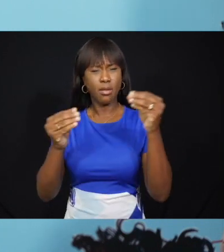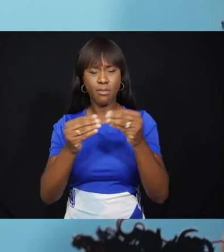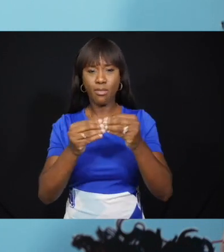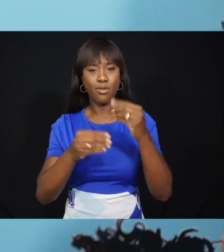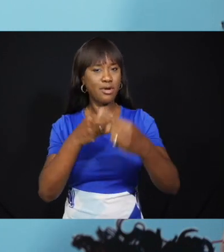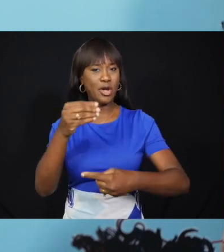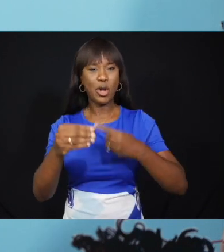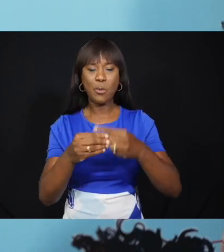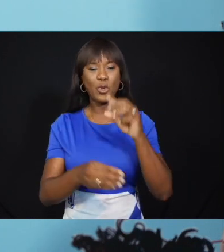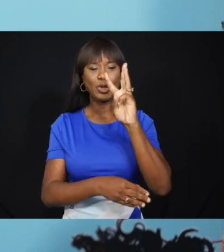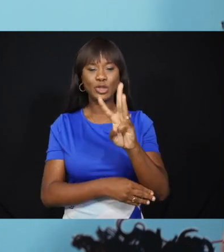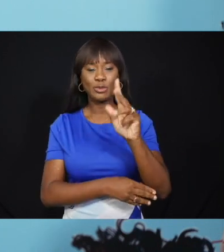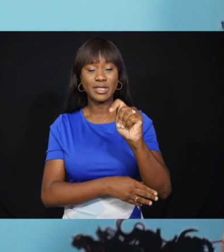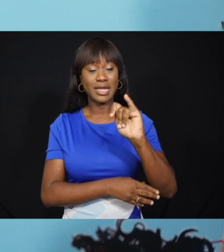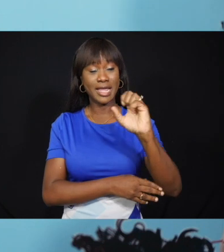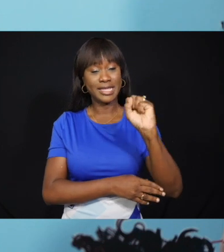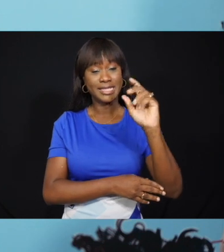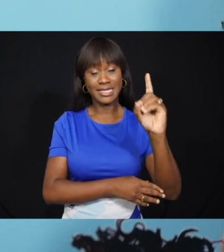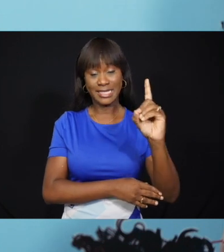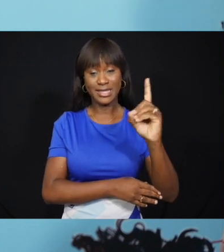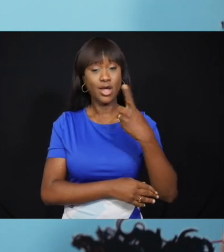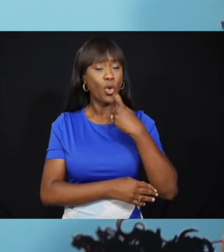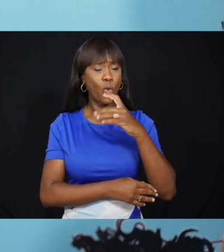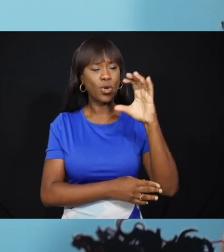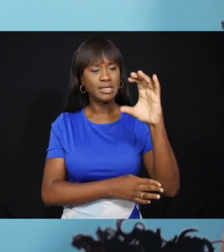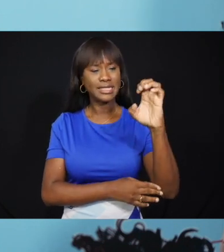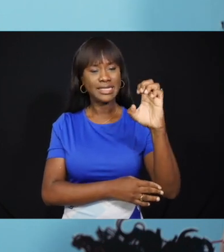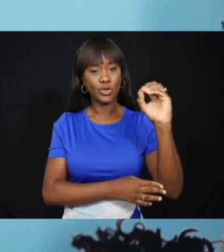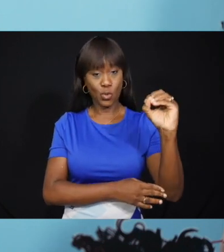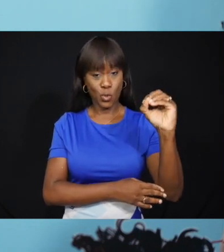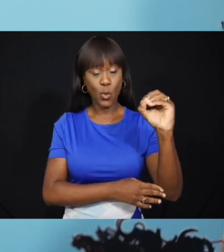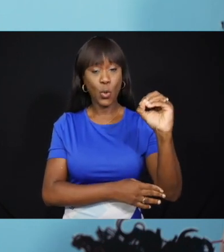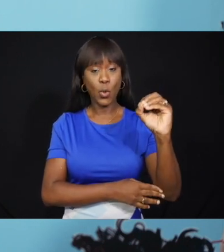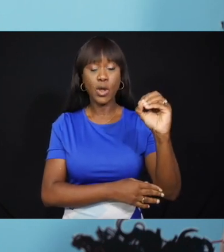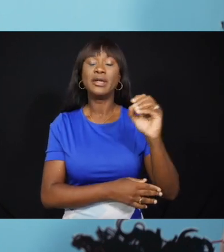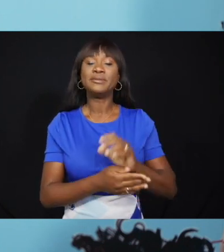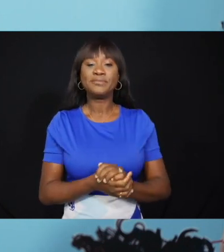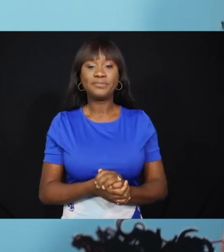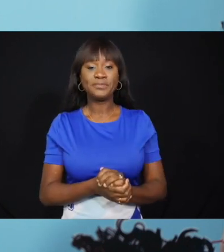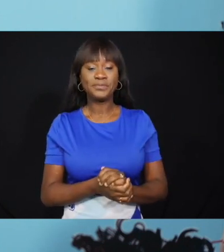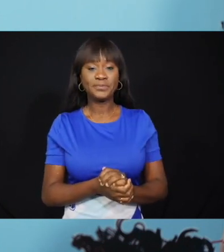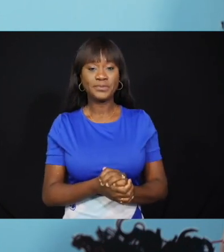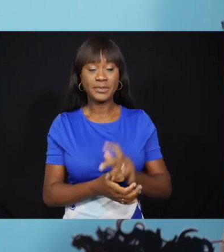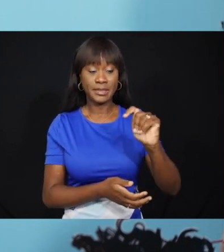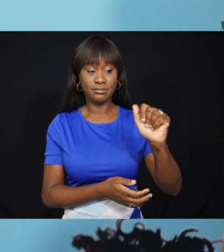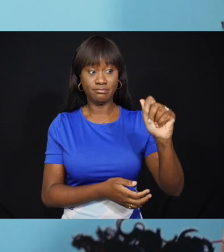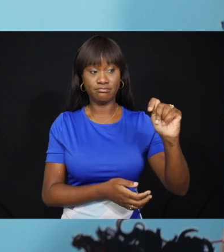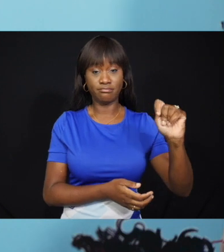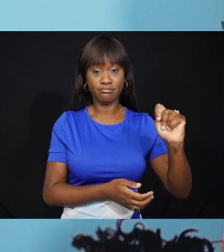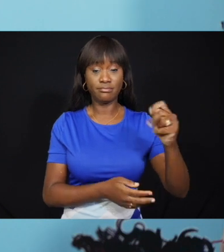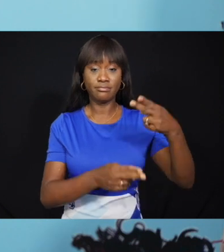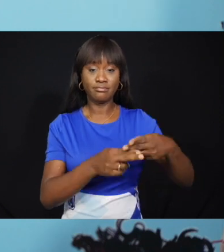more about WTISD, let's now hear from the CEO of the Telecommunications Authority of Trinidad and Tobago,